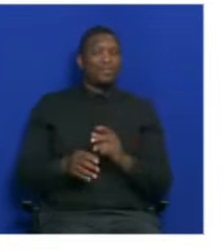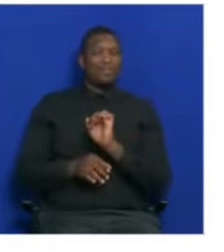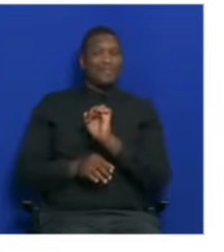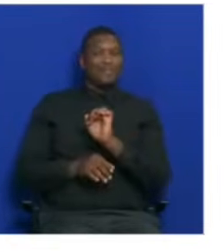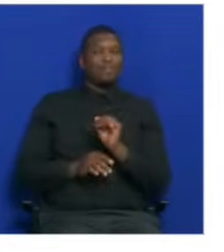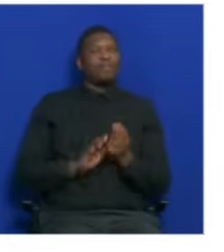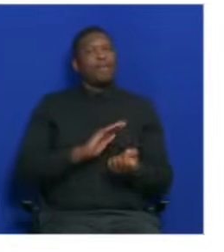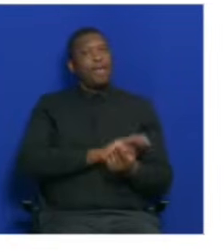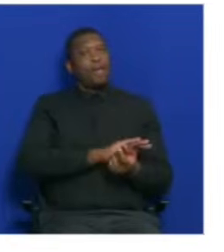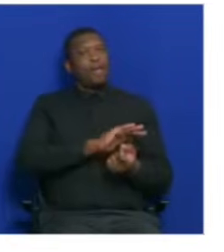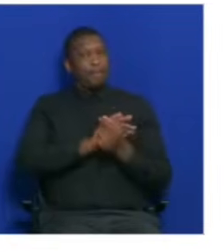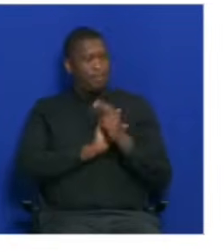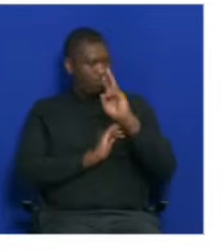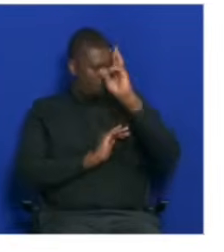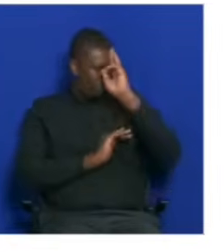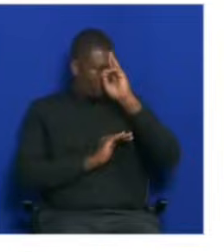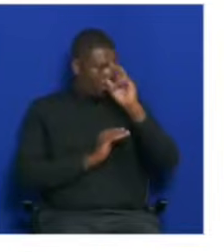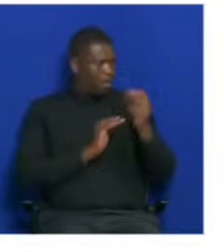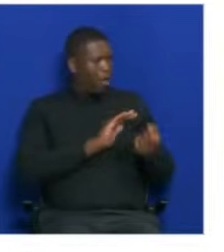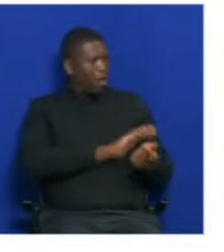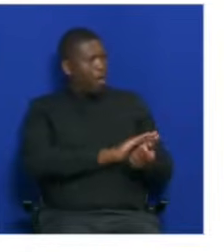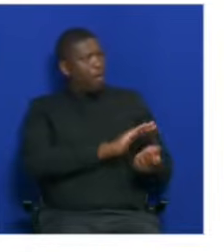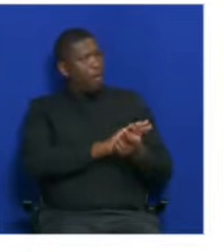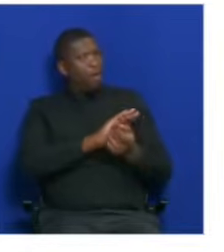with the Section